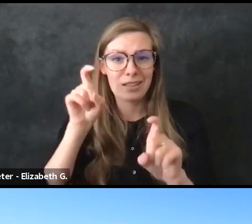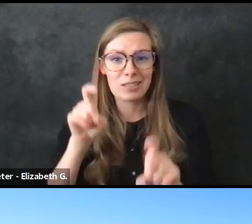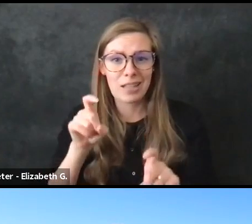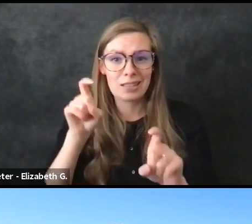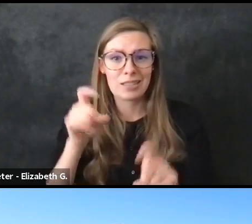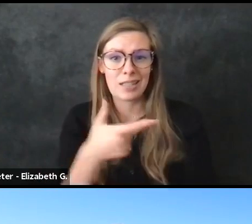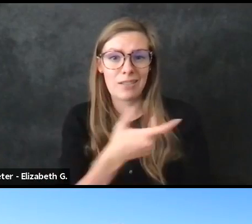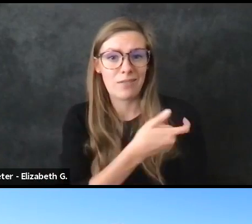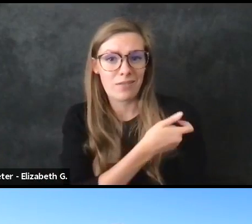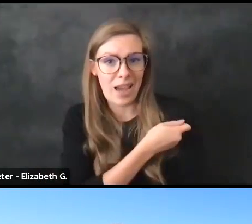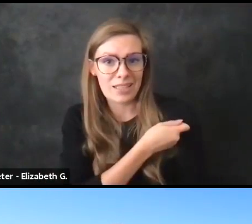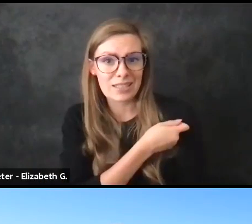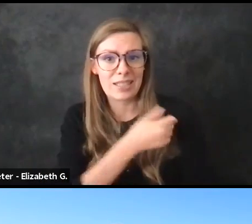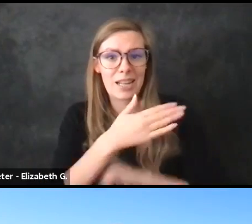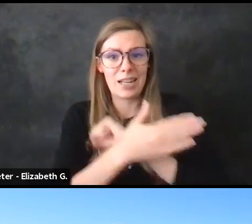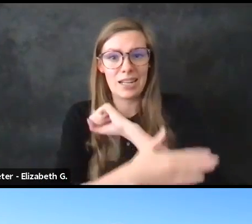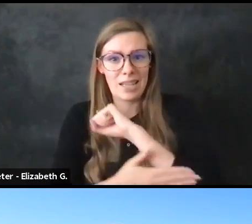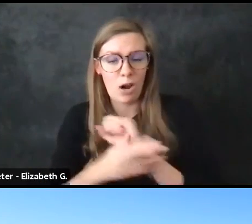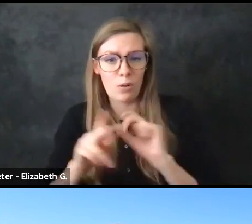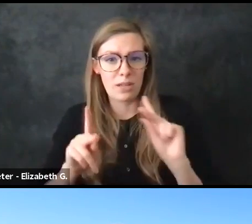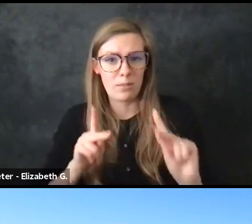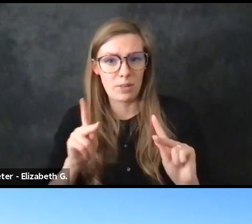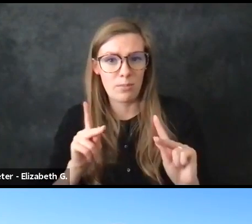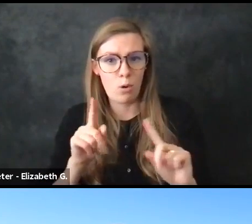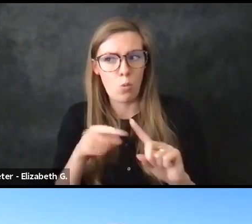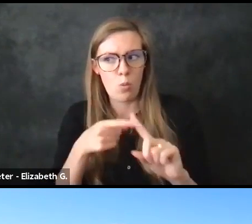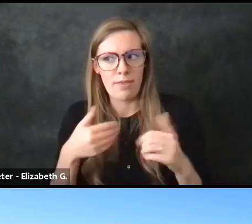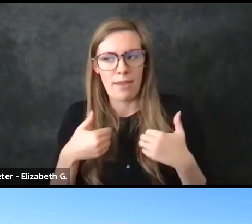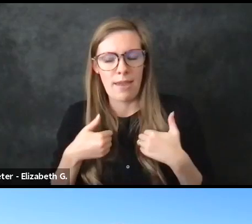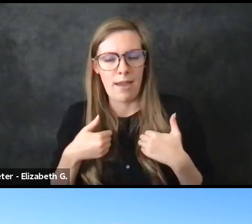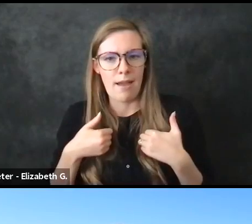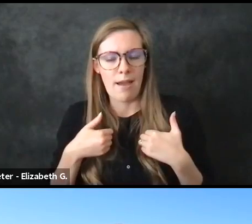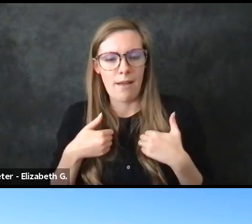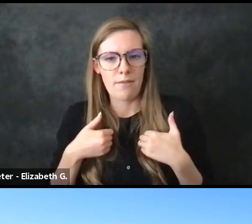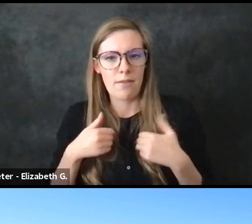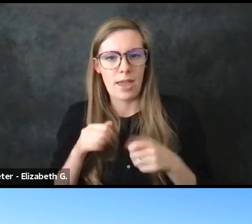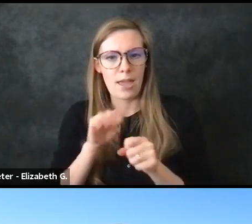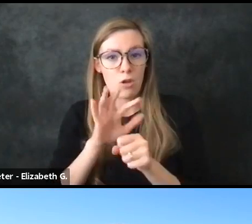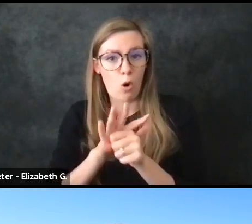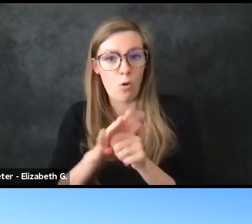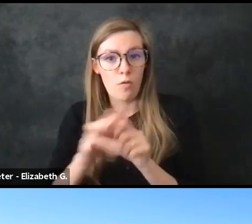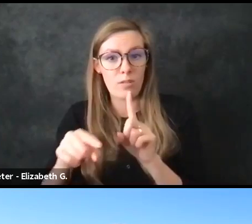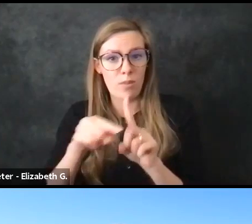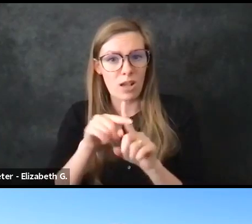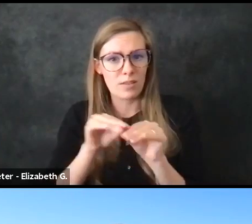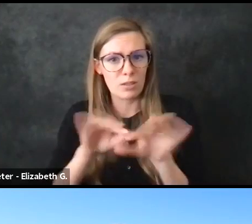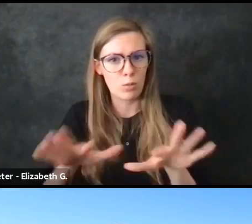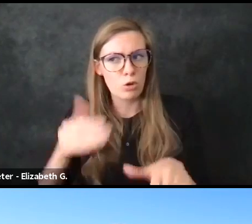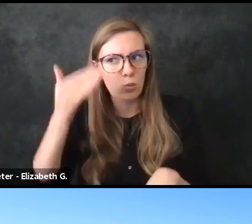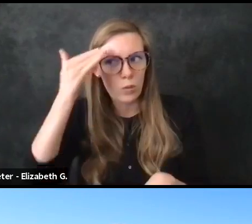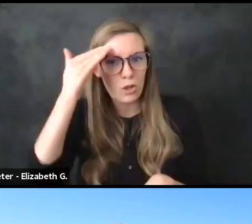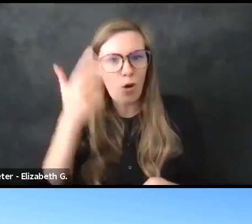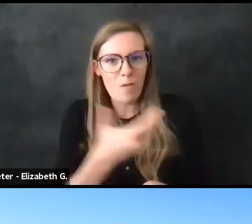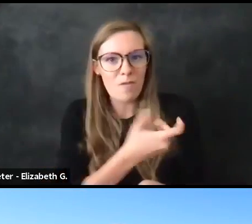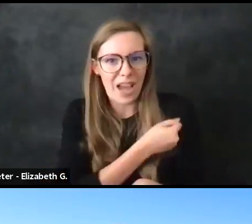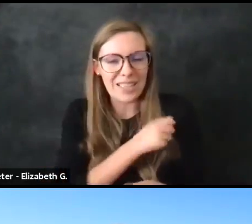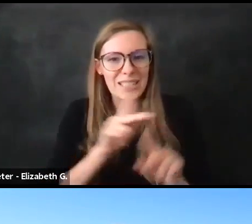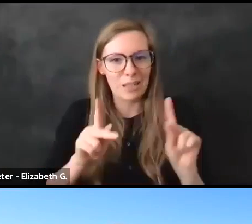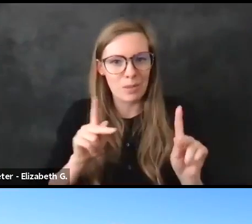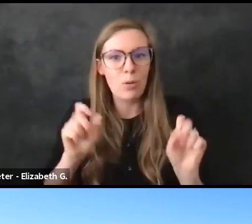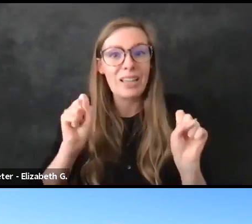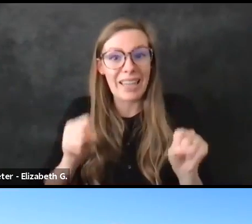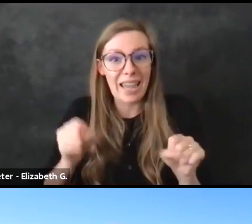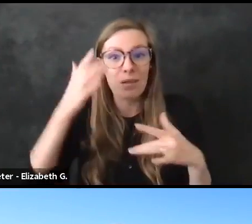vaccinated county folks when they have a COVID positive exposure? We know vaccinated folks can contract the virus